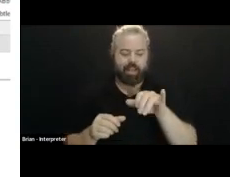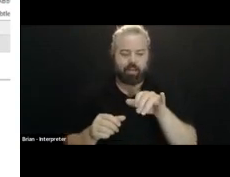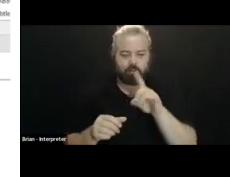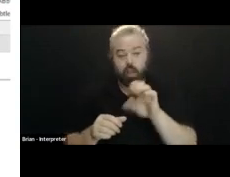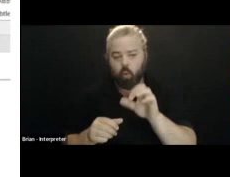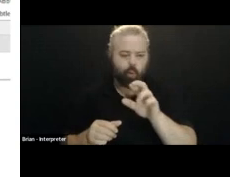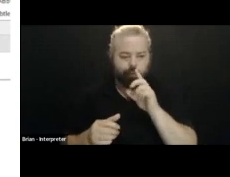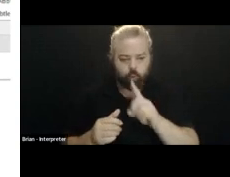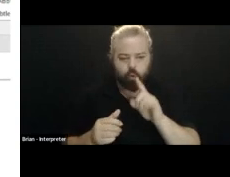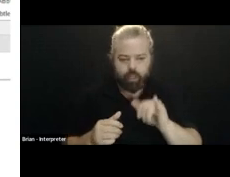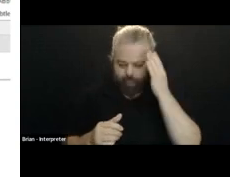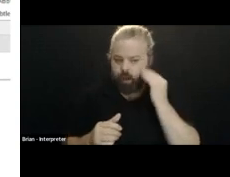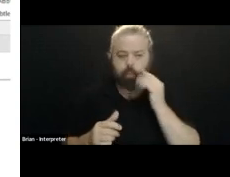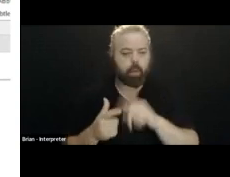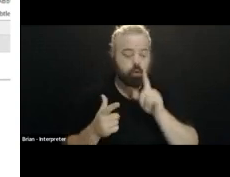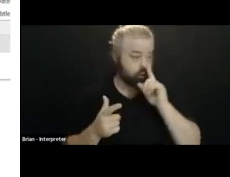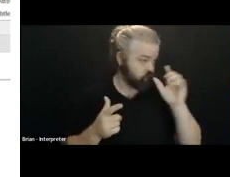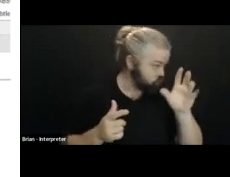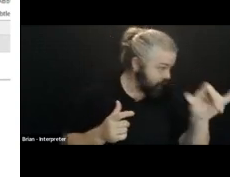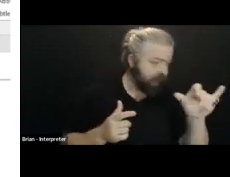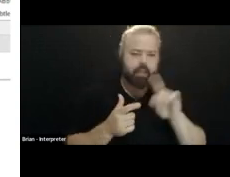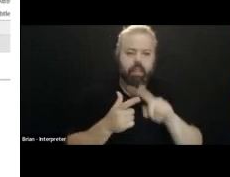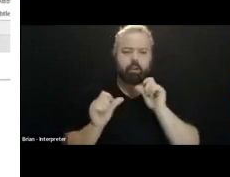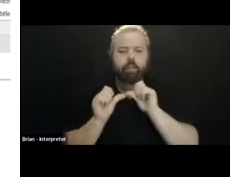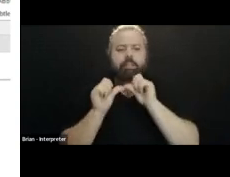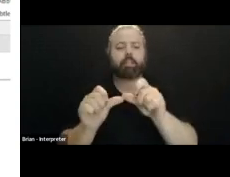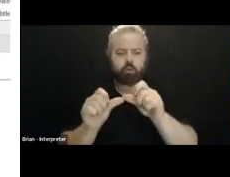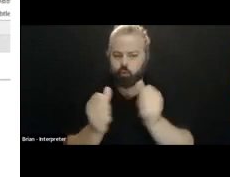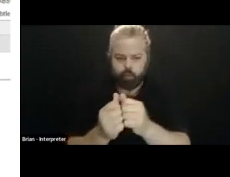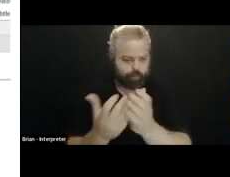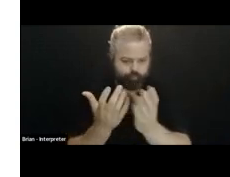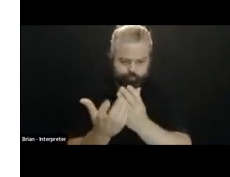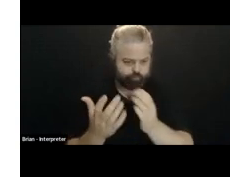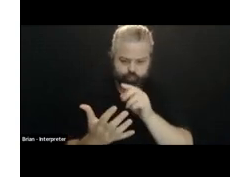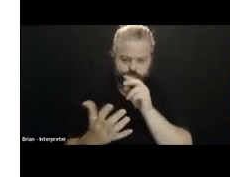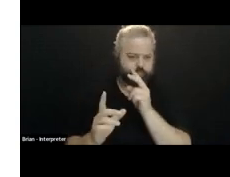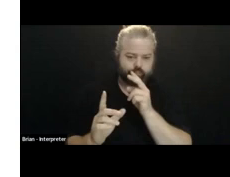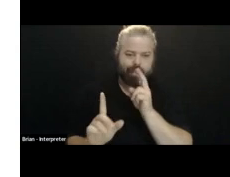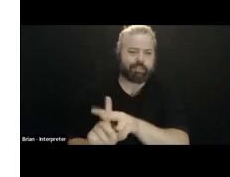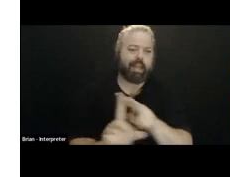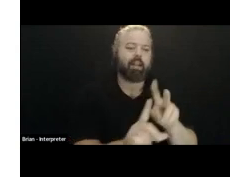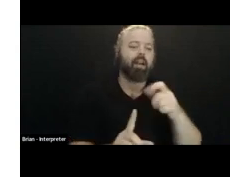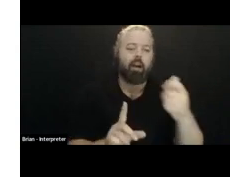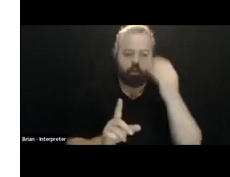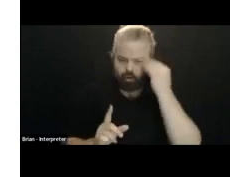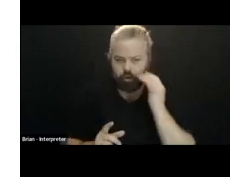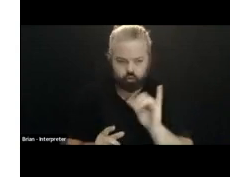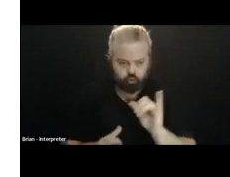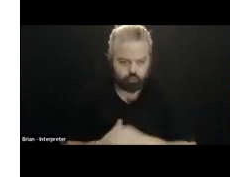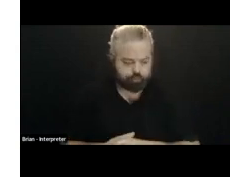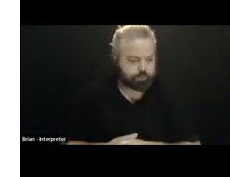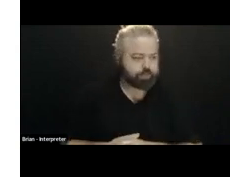can continue on your way with assigning other things to be headers as well. So